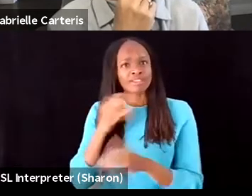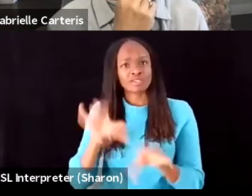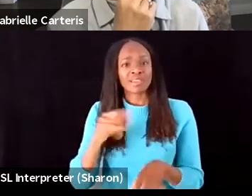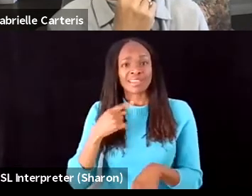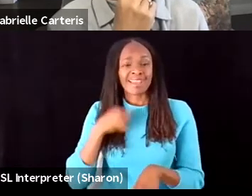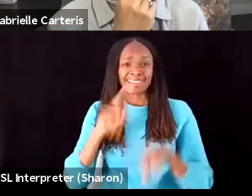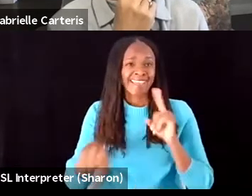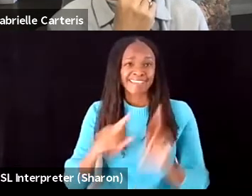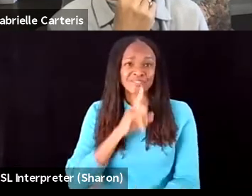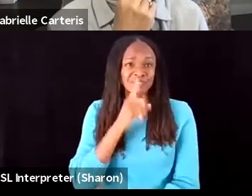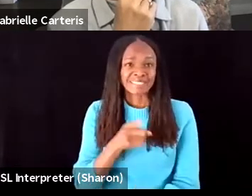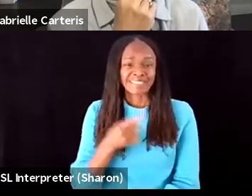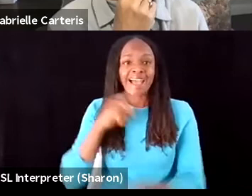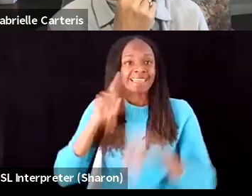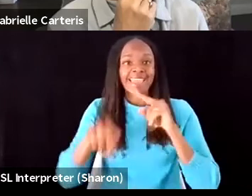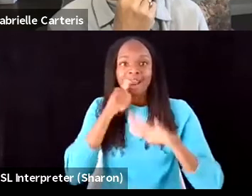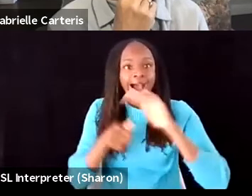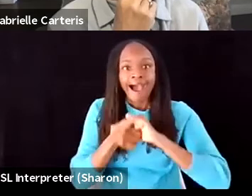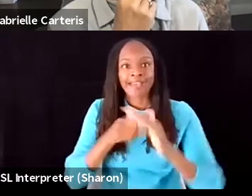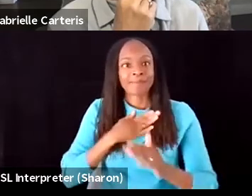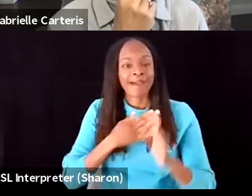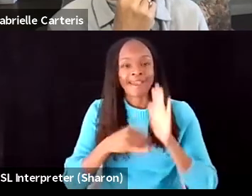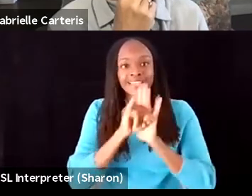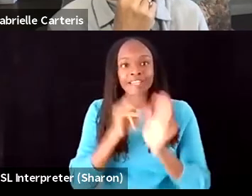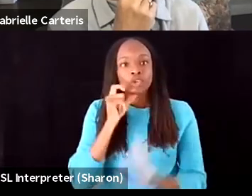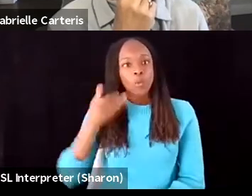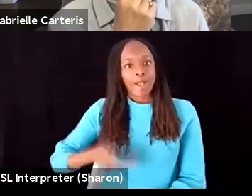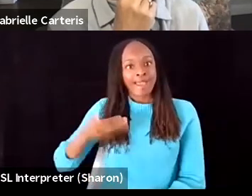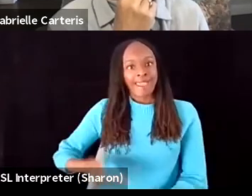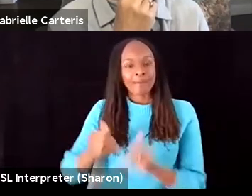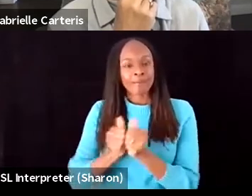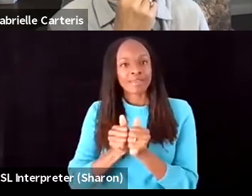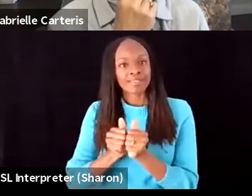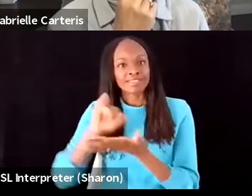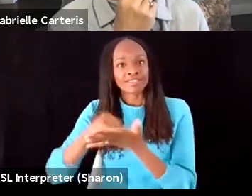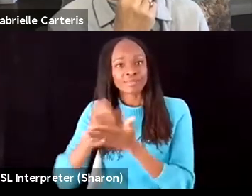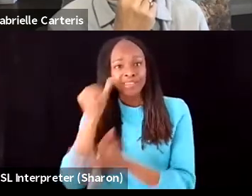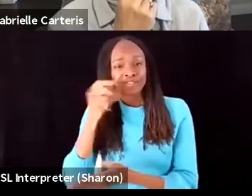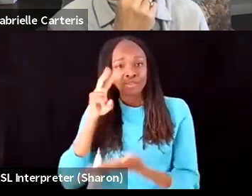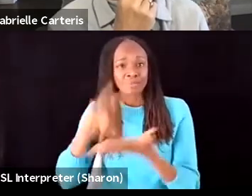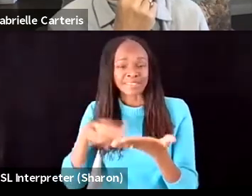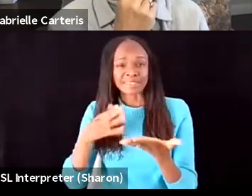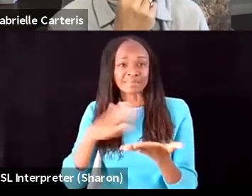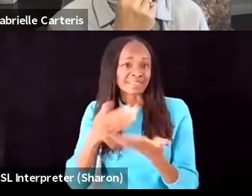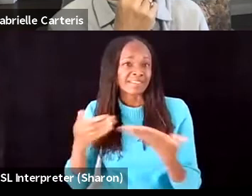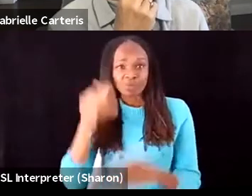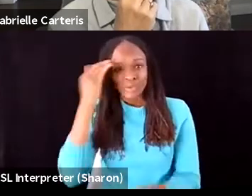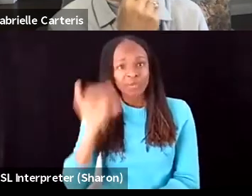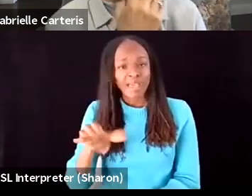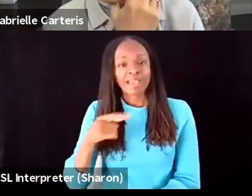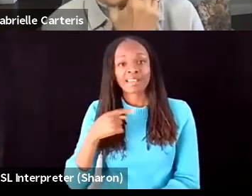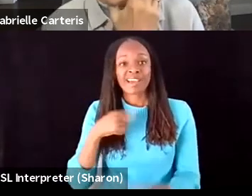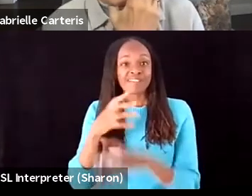can't hide my identity and who I am in my journalism. And if you read that, you probably know that. And I think I've gotten a